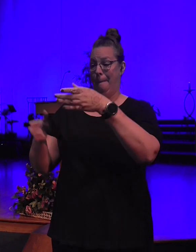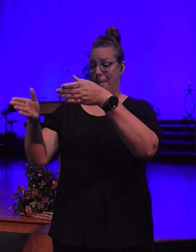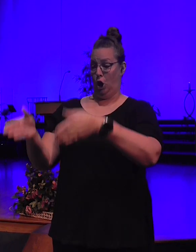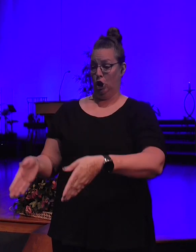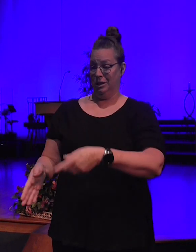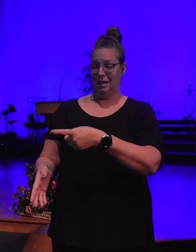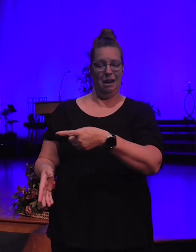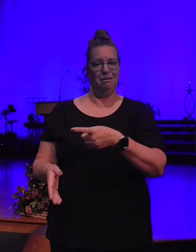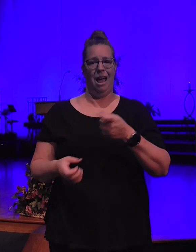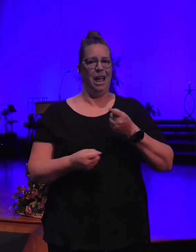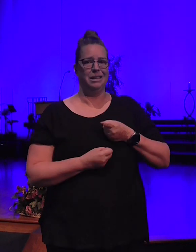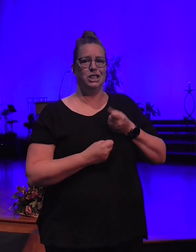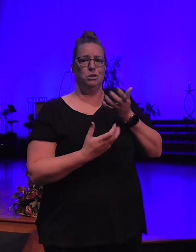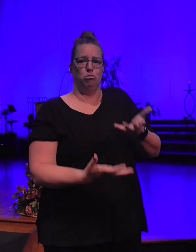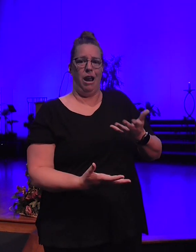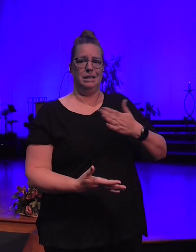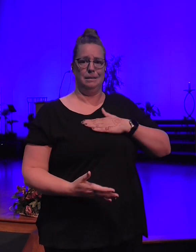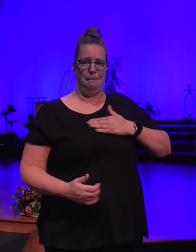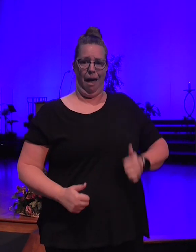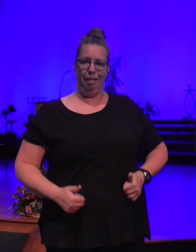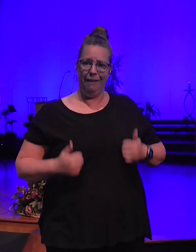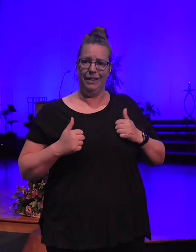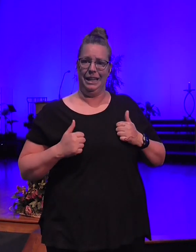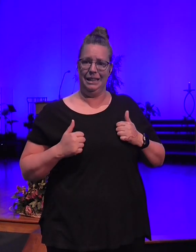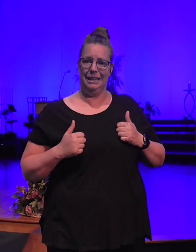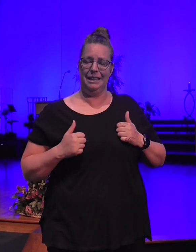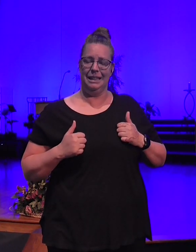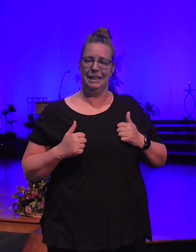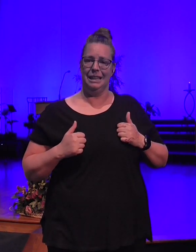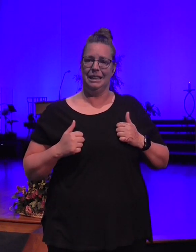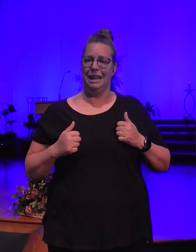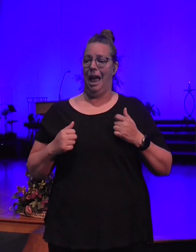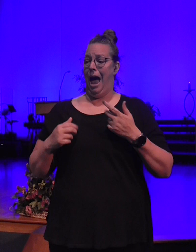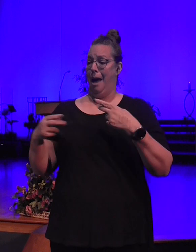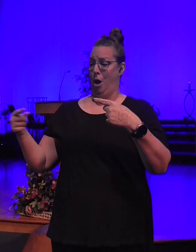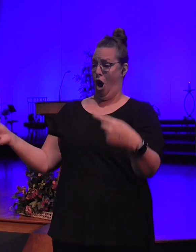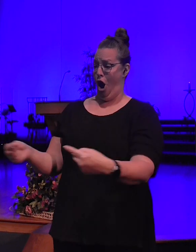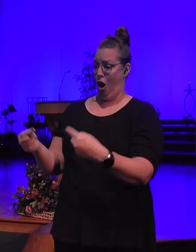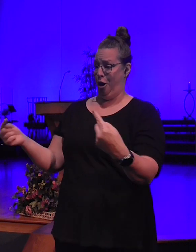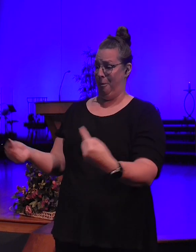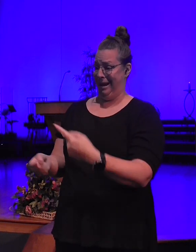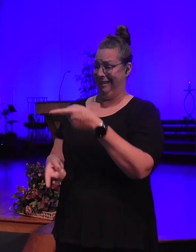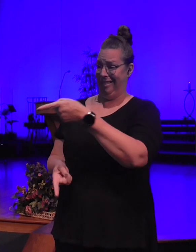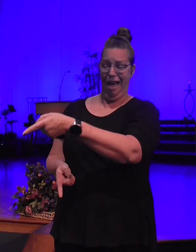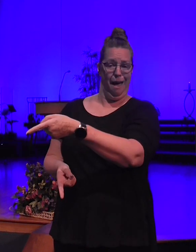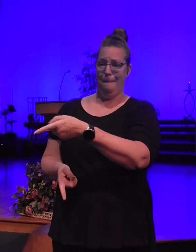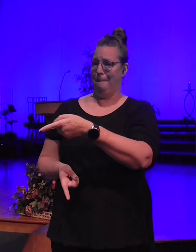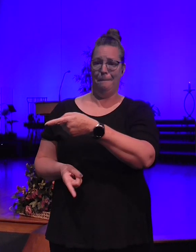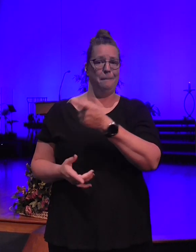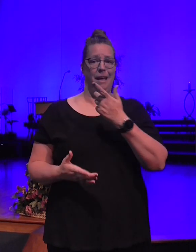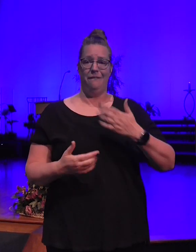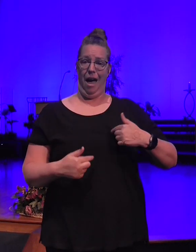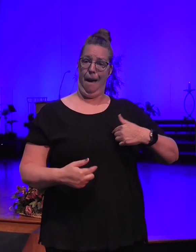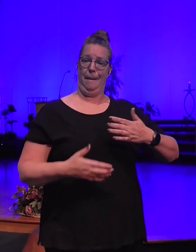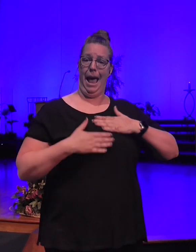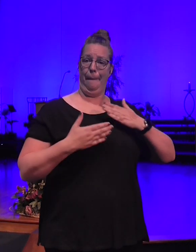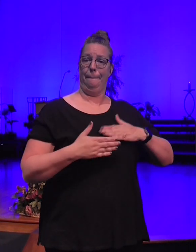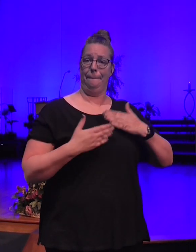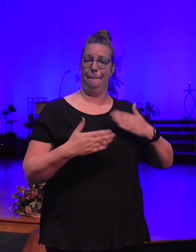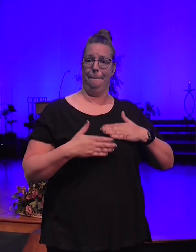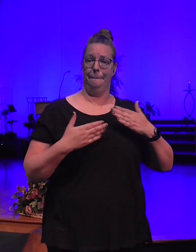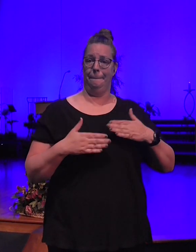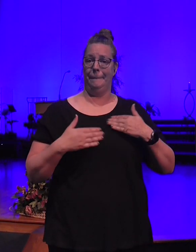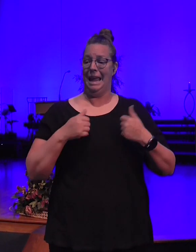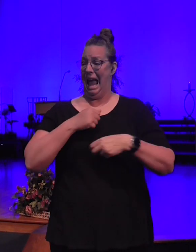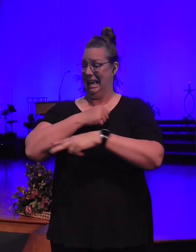express a greater degree of livingness. You harm no one by being happy. You